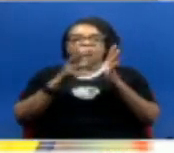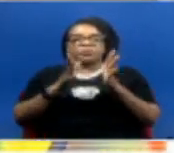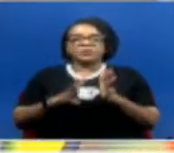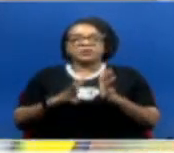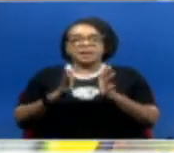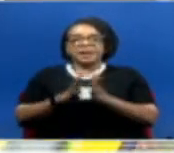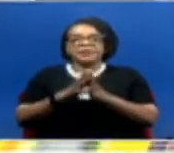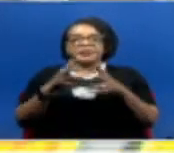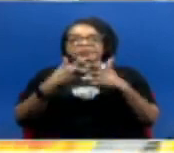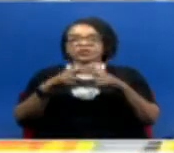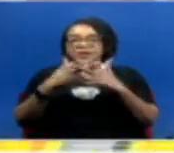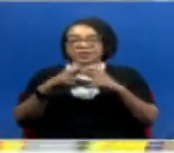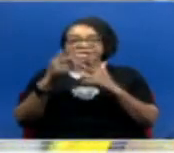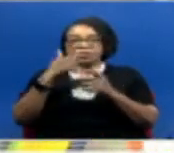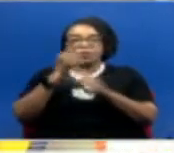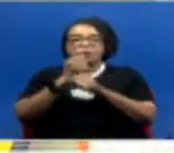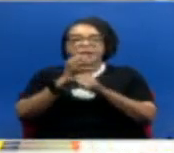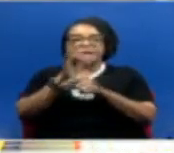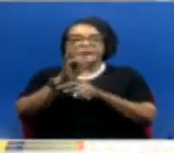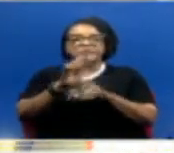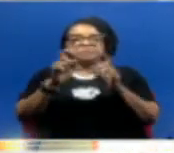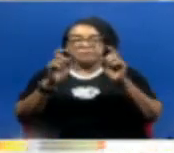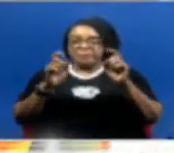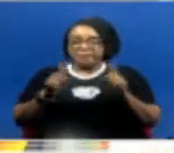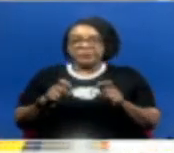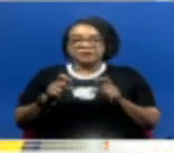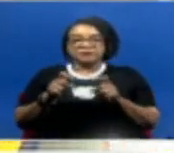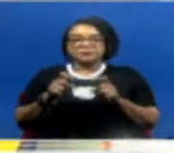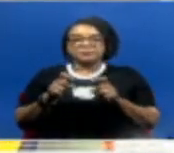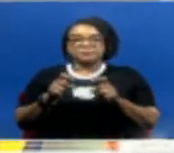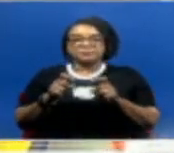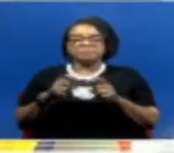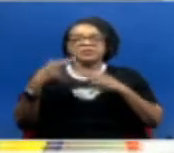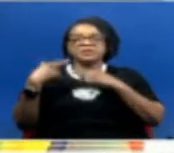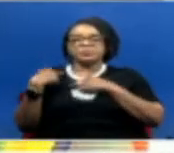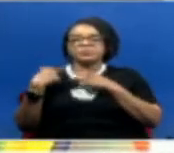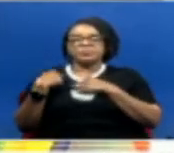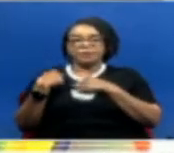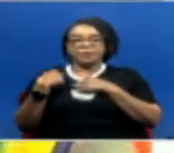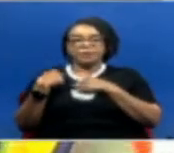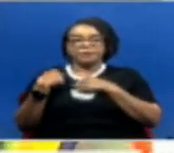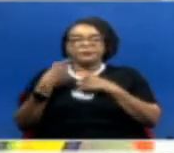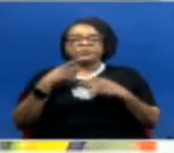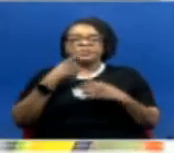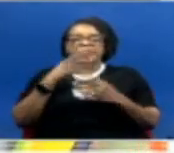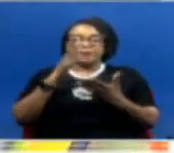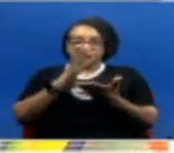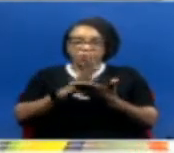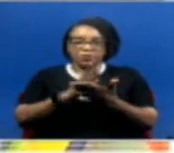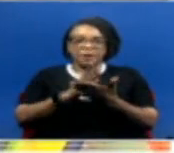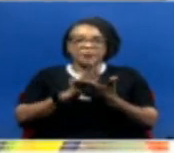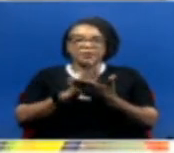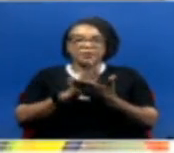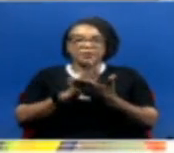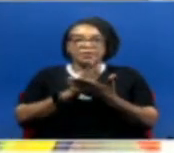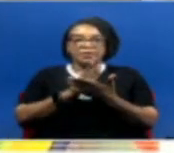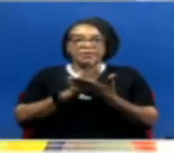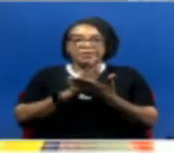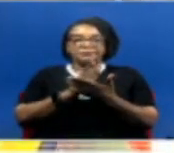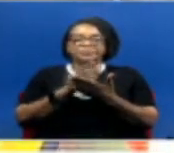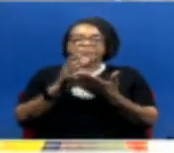engineers walisimamia kazi hiyo, lazima wajibike. Watuambie ukweli wa mambo, ile scope ya